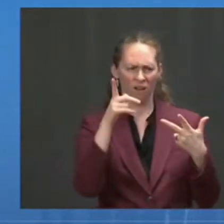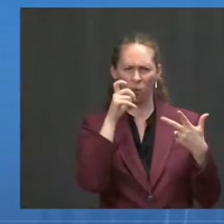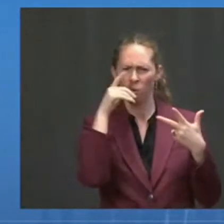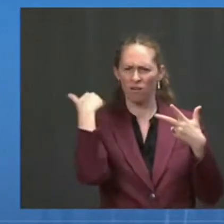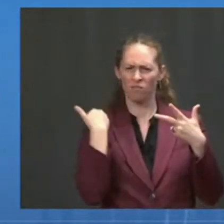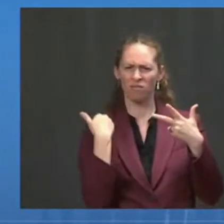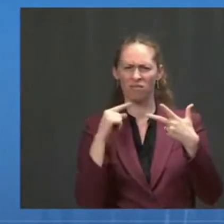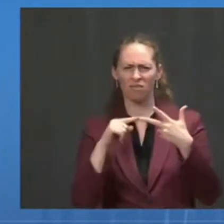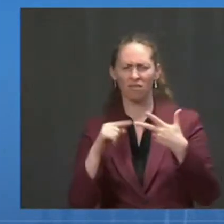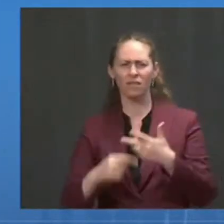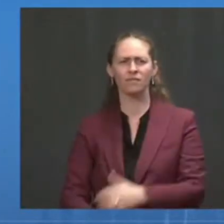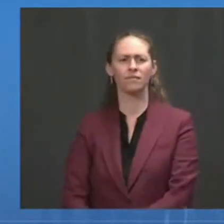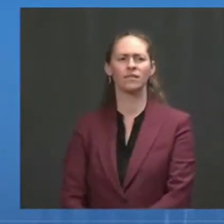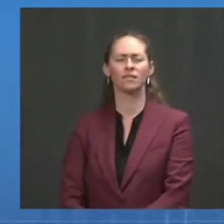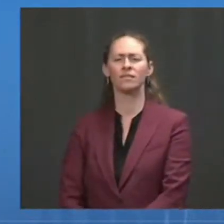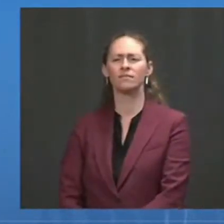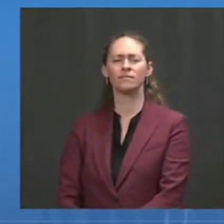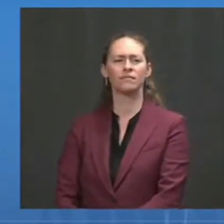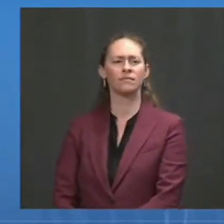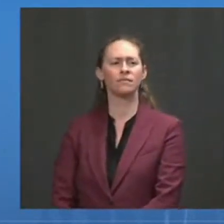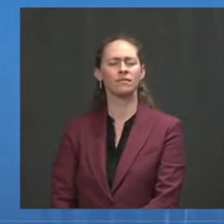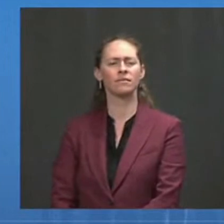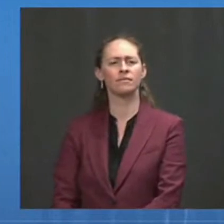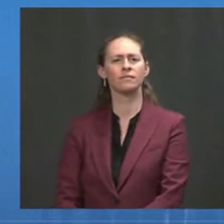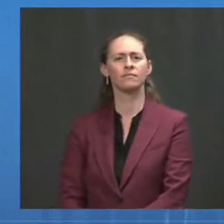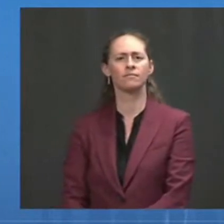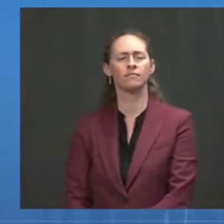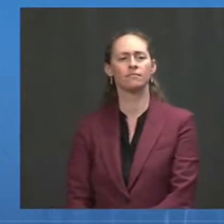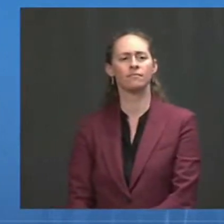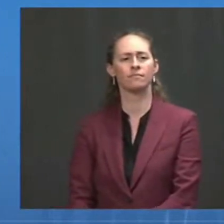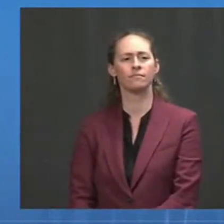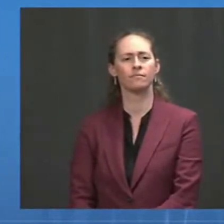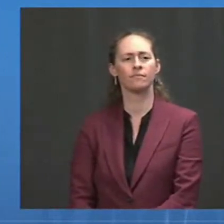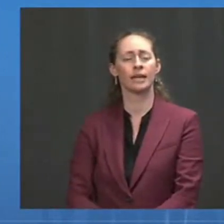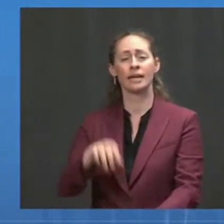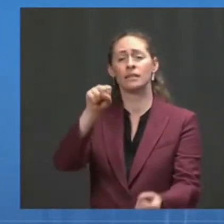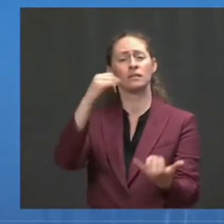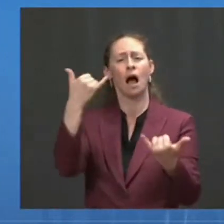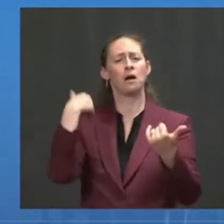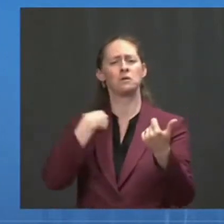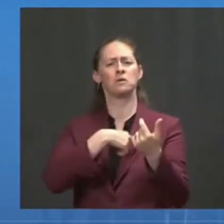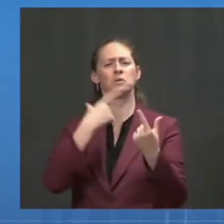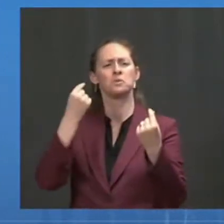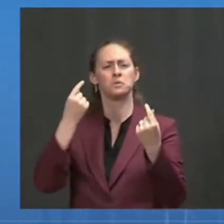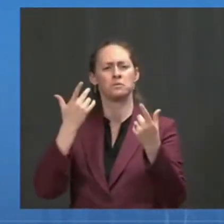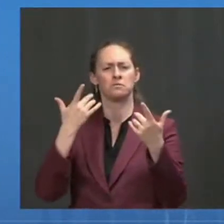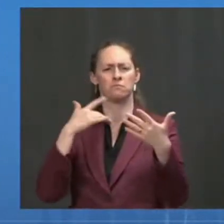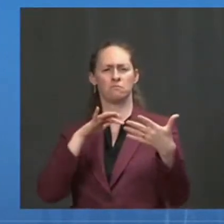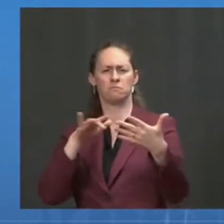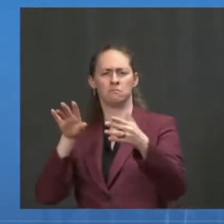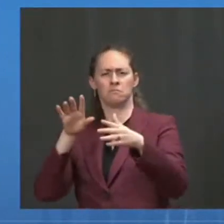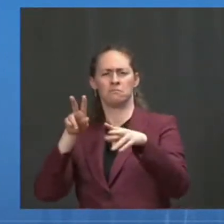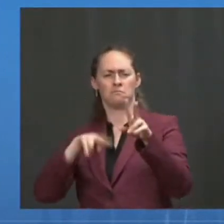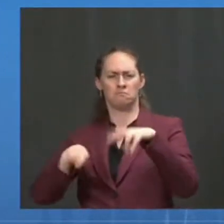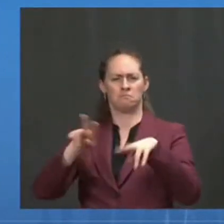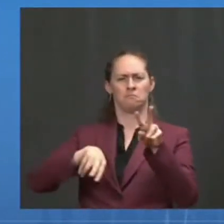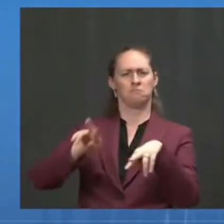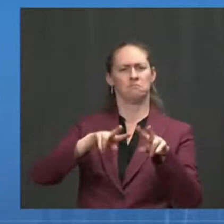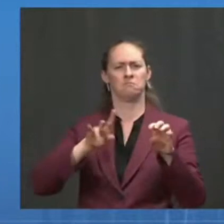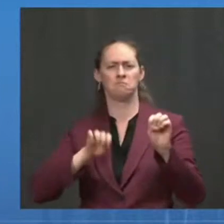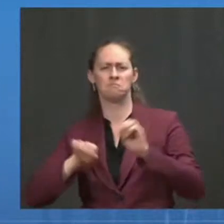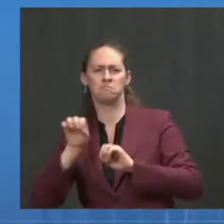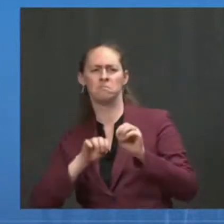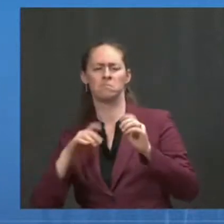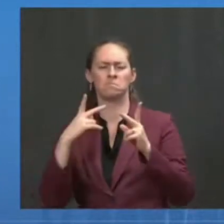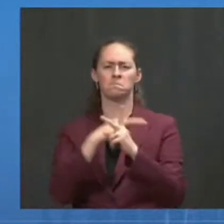Dr. Walensky. Yeah, we are doing an evaluation of that just to make sure and understand, and we have the capacity